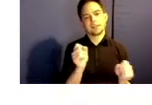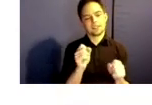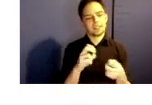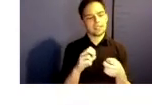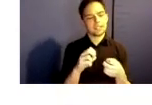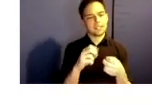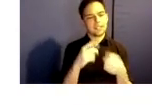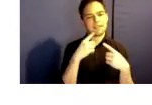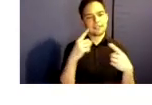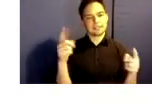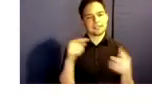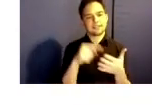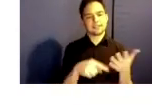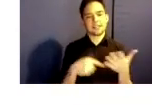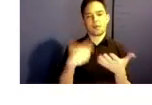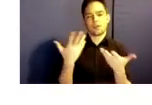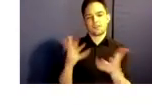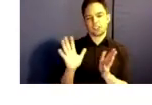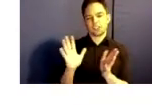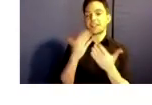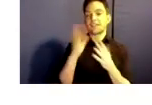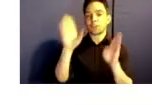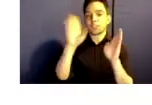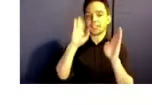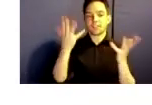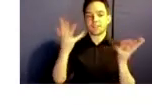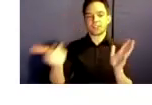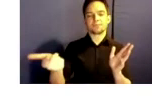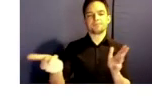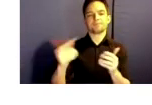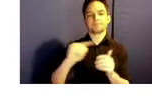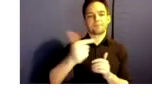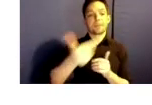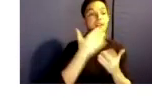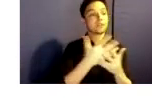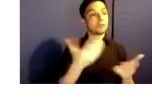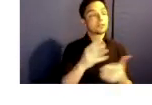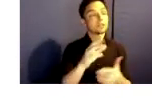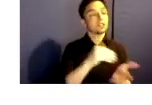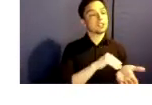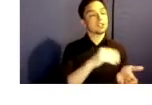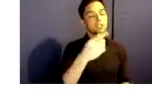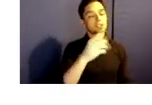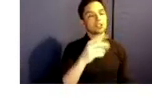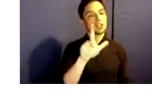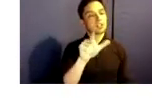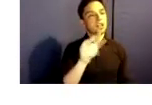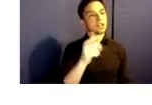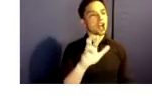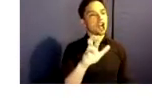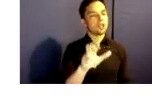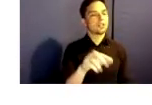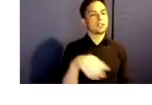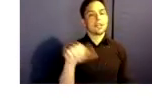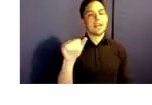of the vaccines. I will stop here and thank you for your attention. Thank you so much, Dr. Langar. Over to you, Ana Rita.